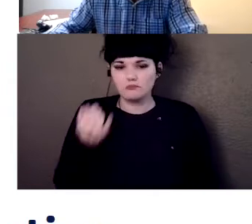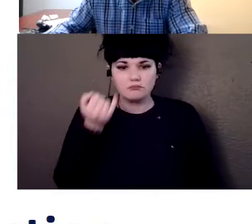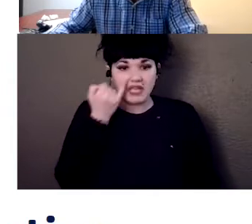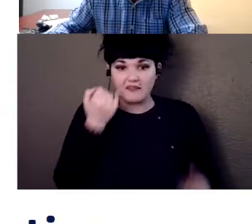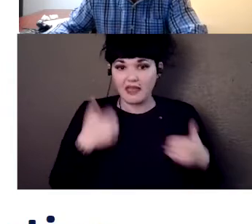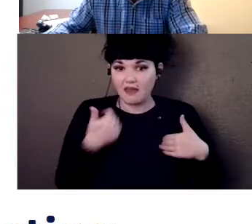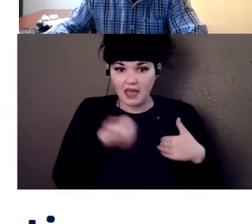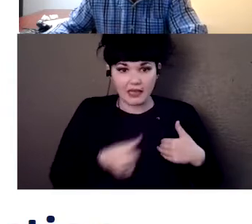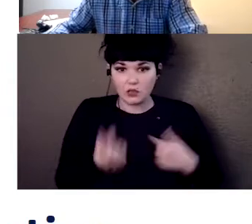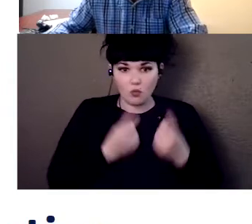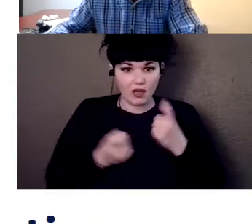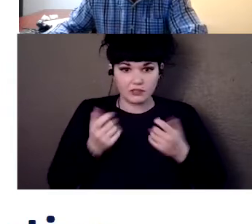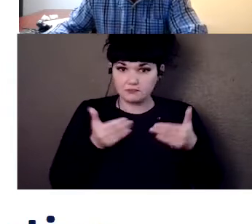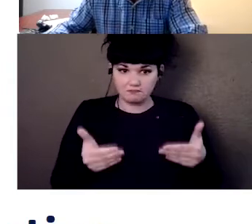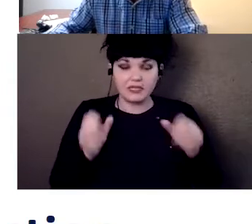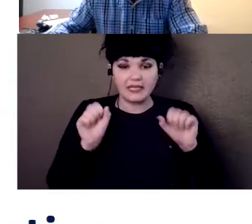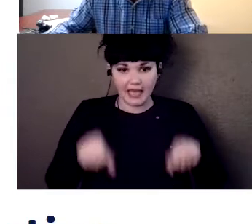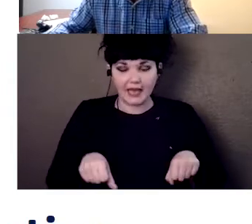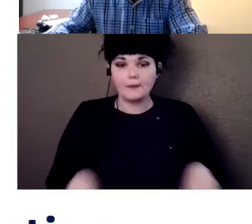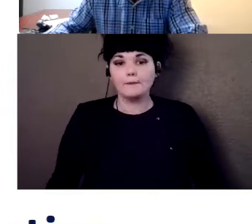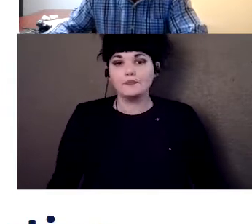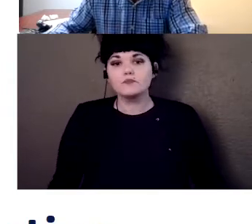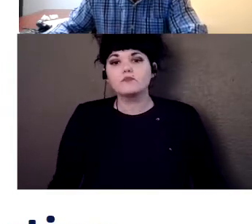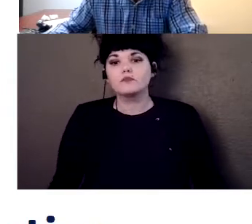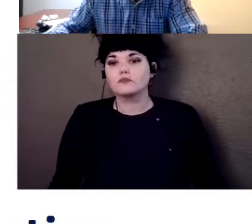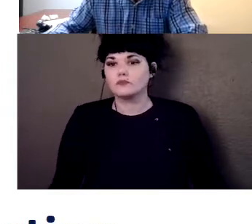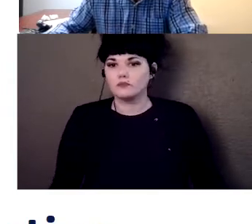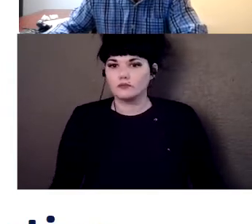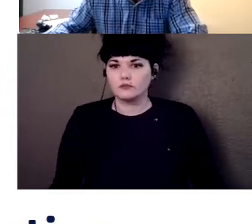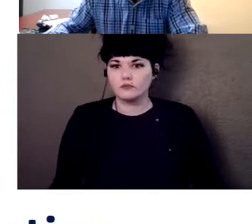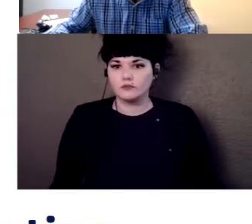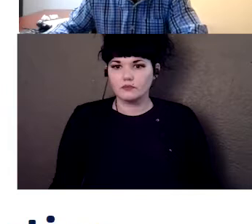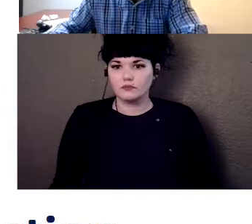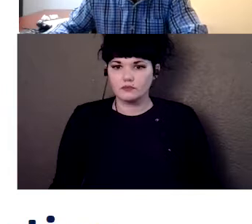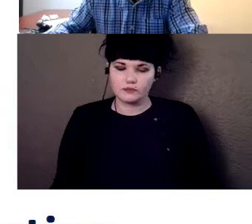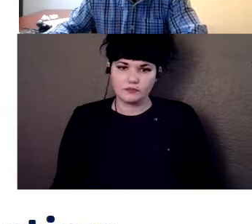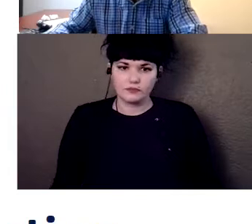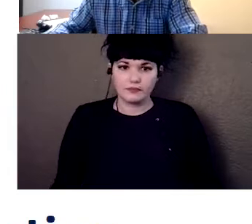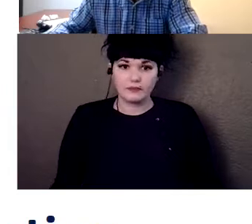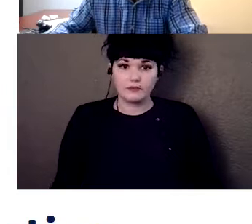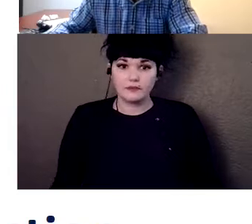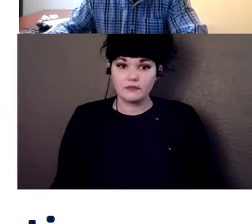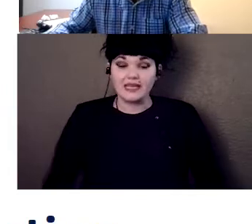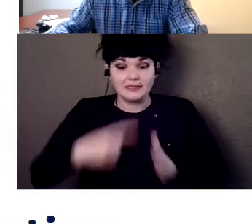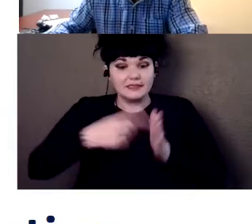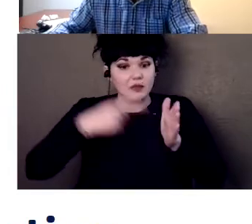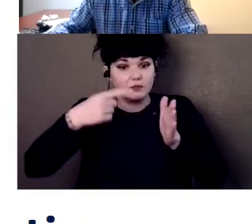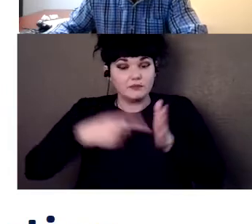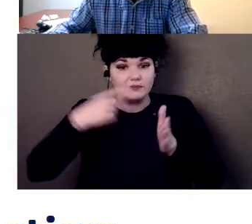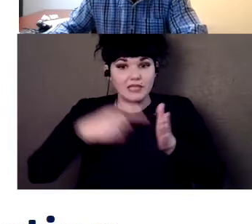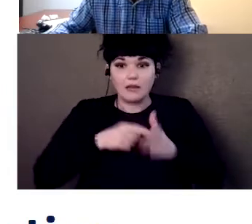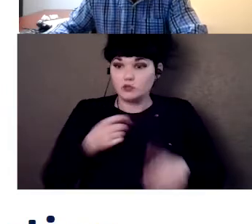I appreciate that. I won't always have the answers, but I will get you the